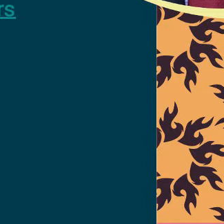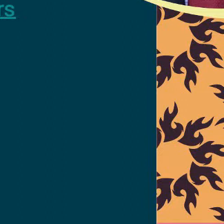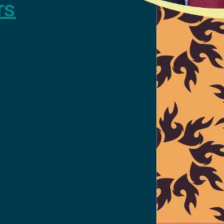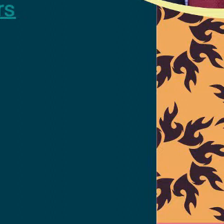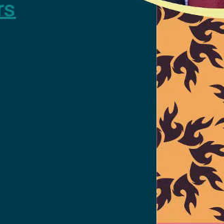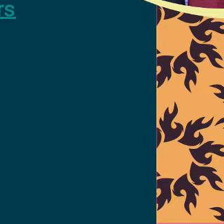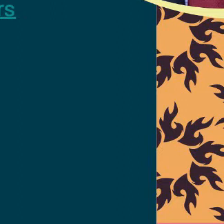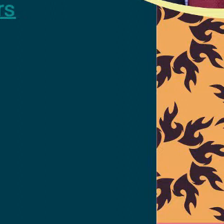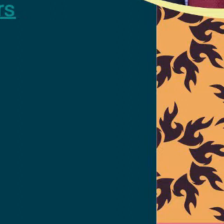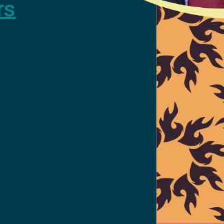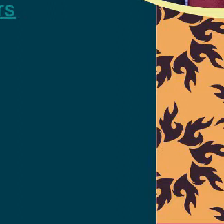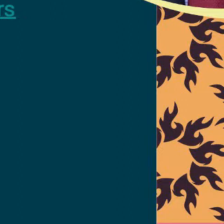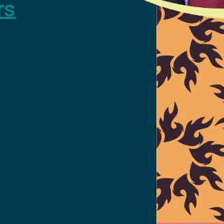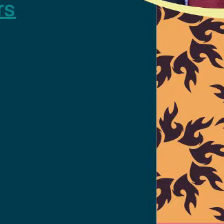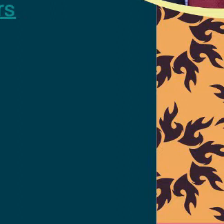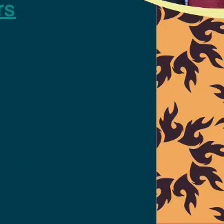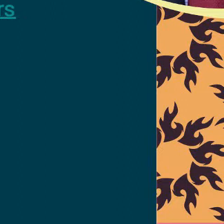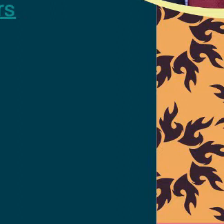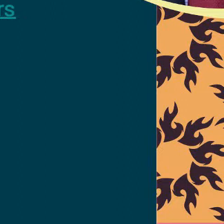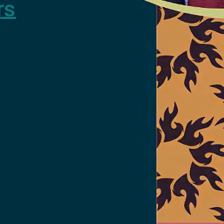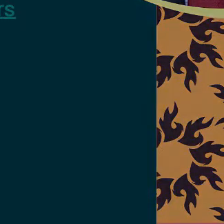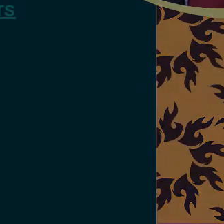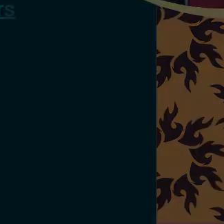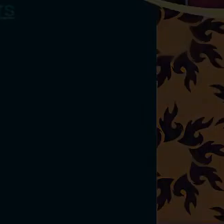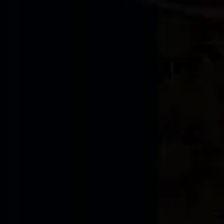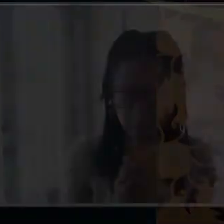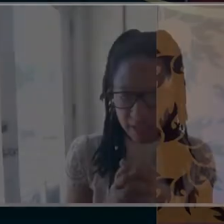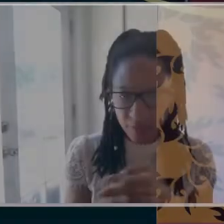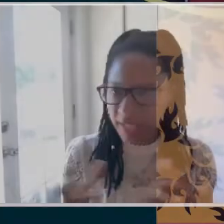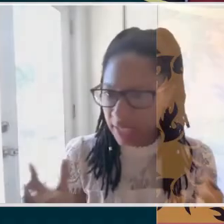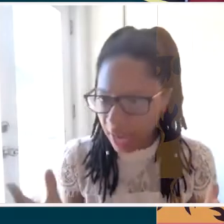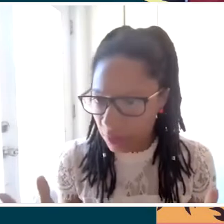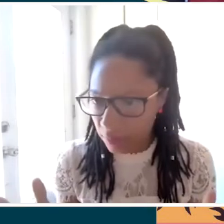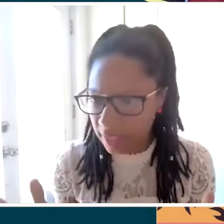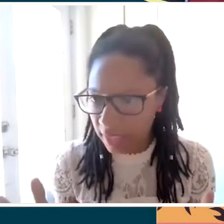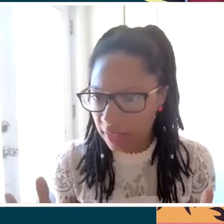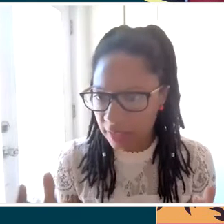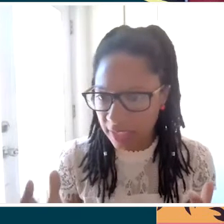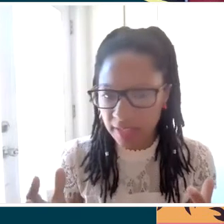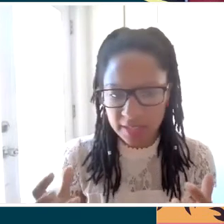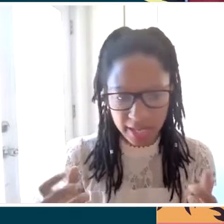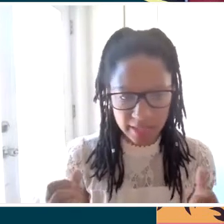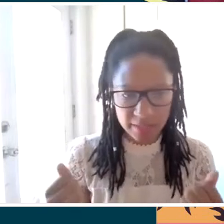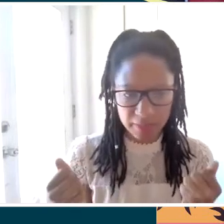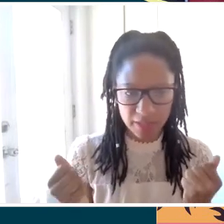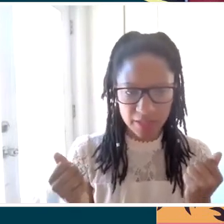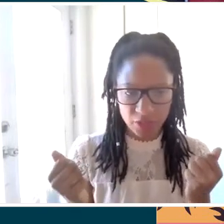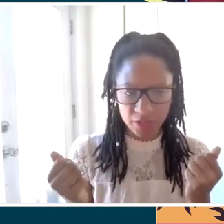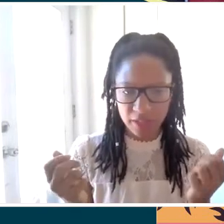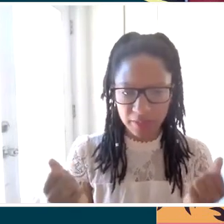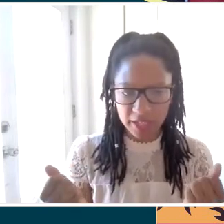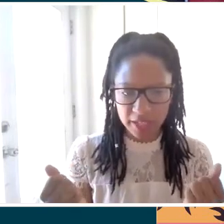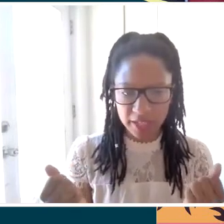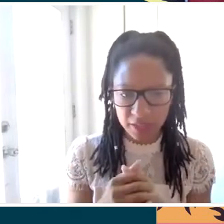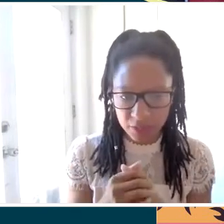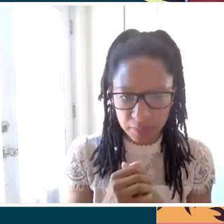served in different positions in USAID in programming. And right now, I think are in the States because